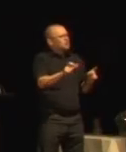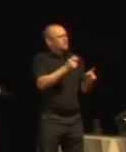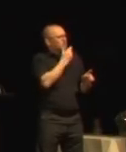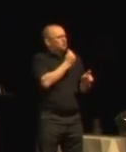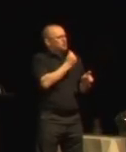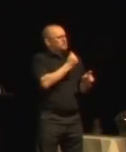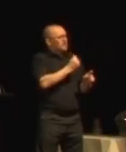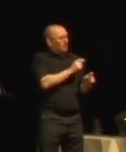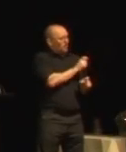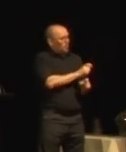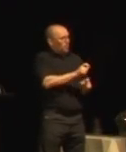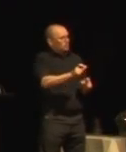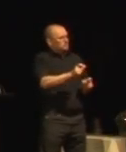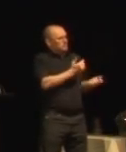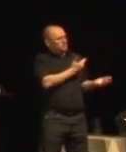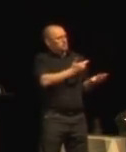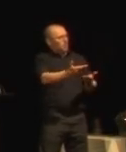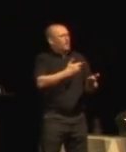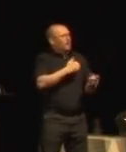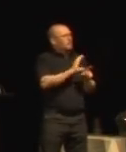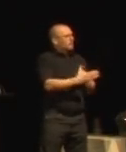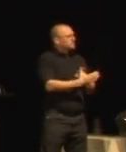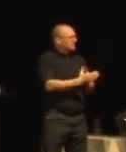culture we wish to see in the broader movements we participate in."